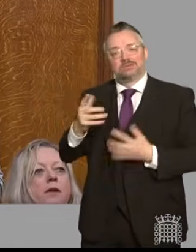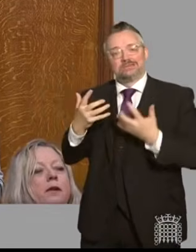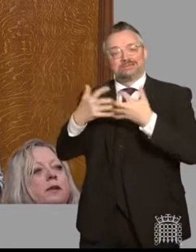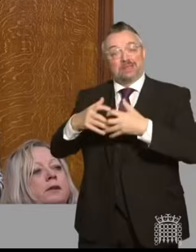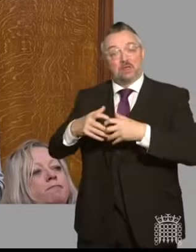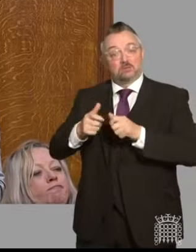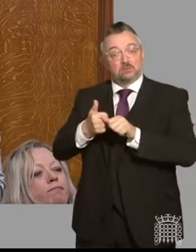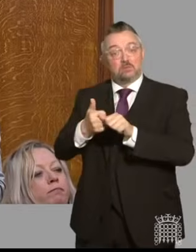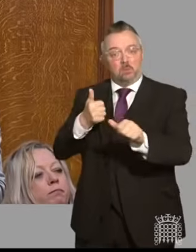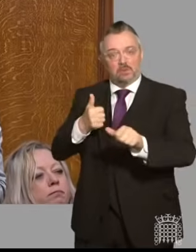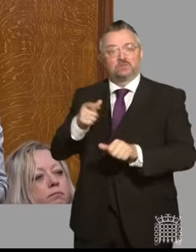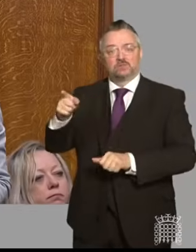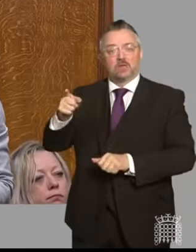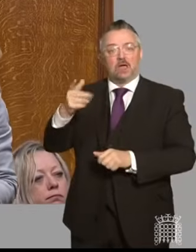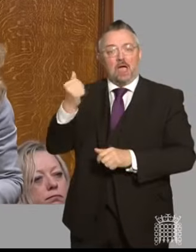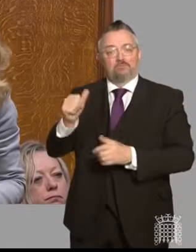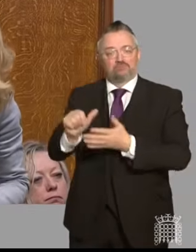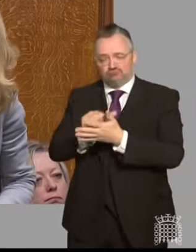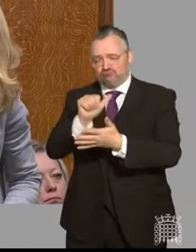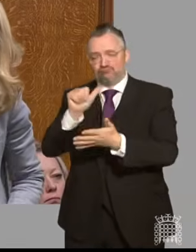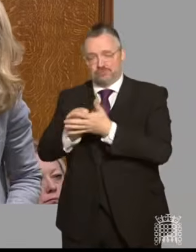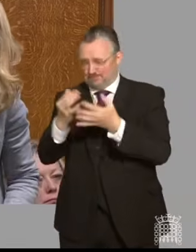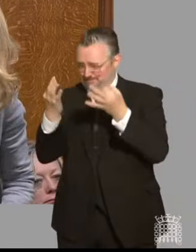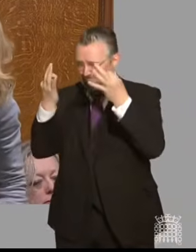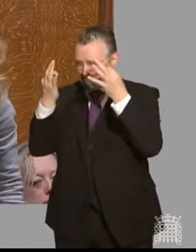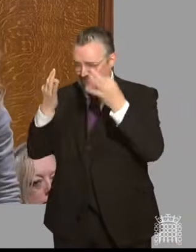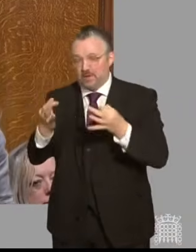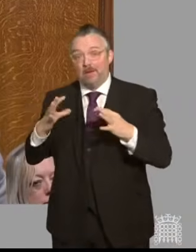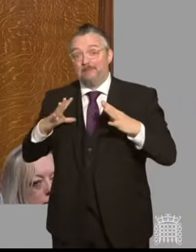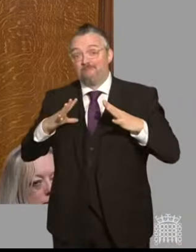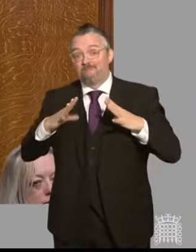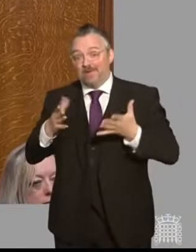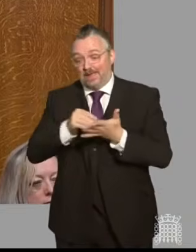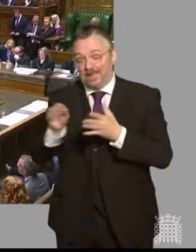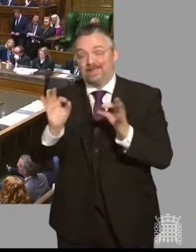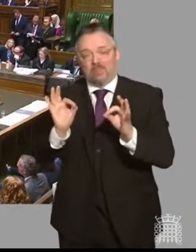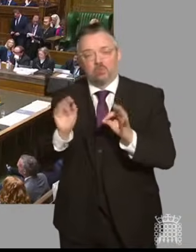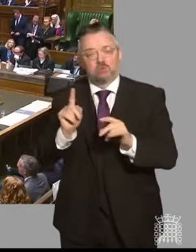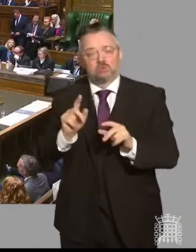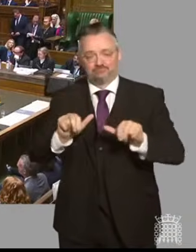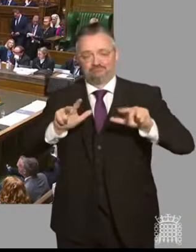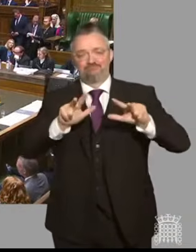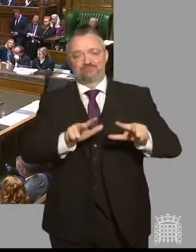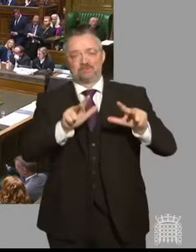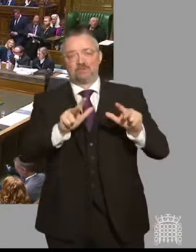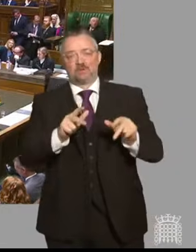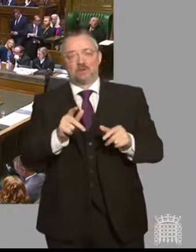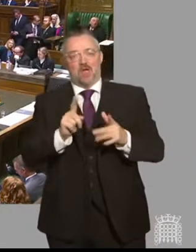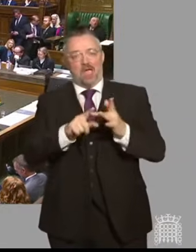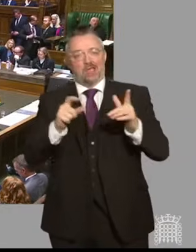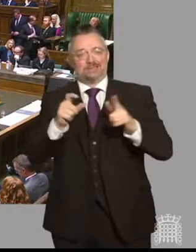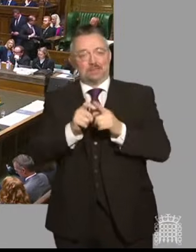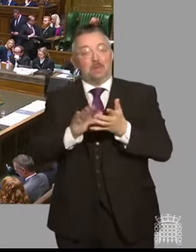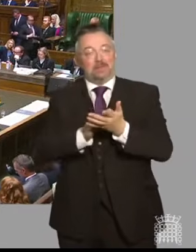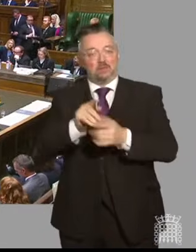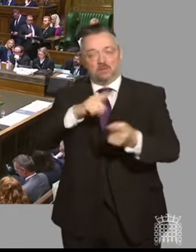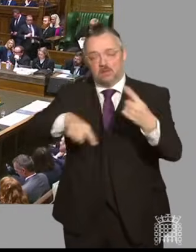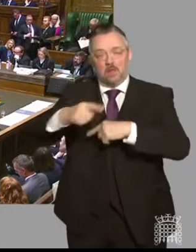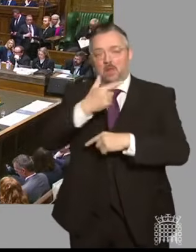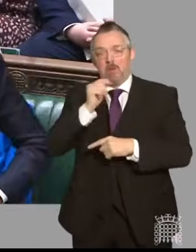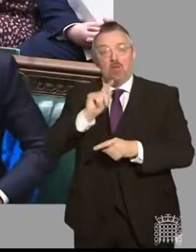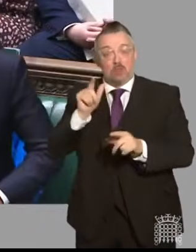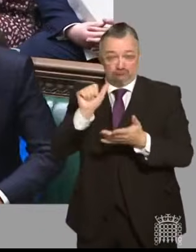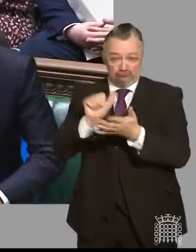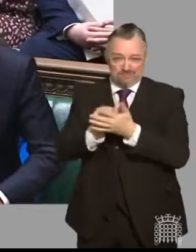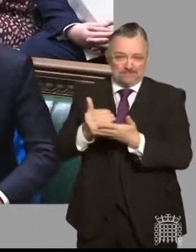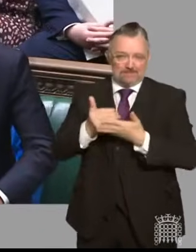free verification measures as soon as possible to keep people safe? Well, can I start by commending my honourable friend for